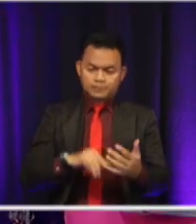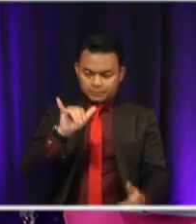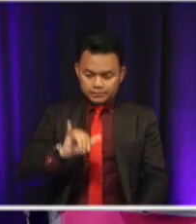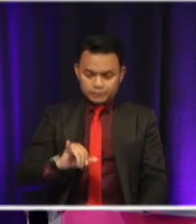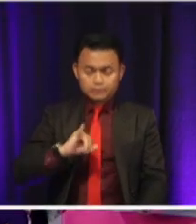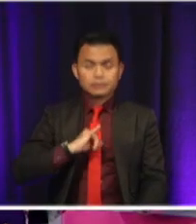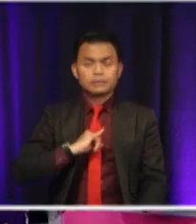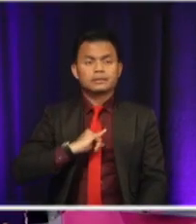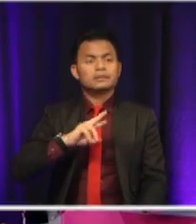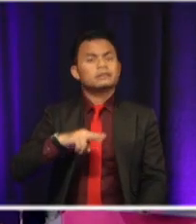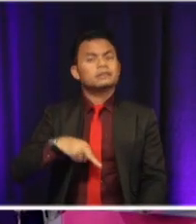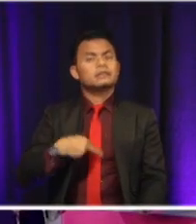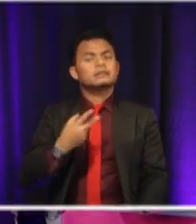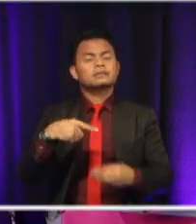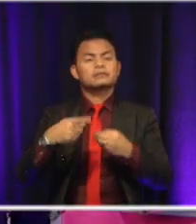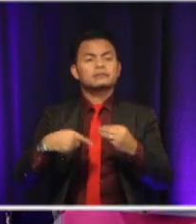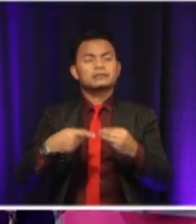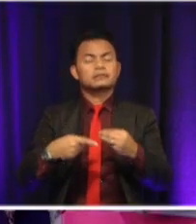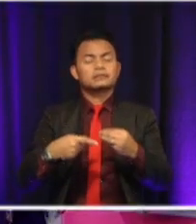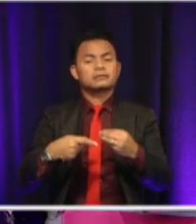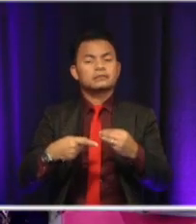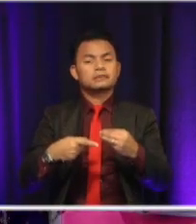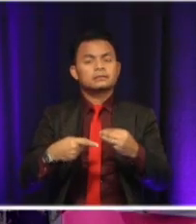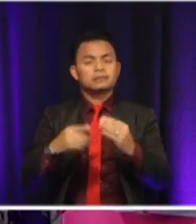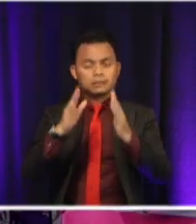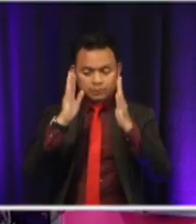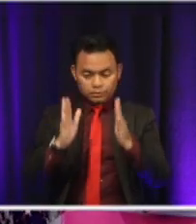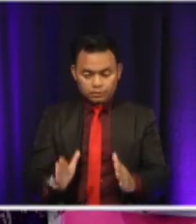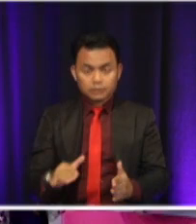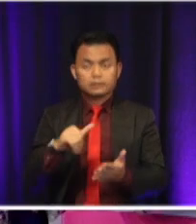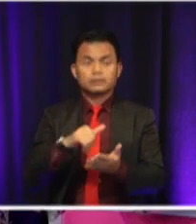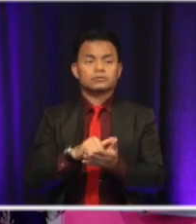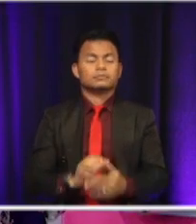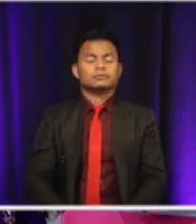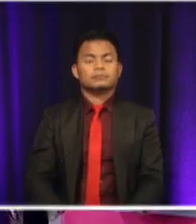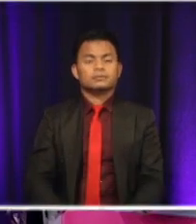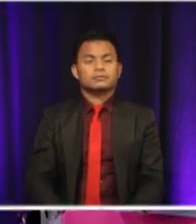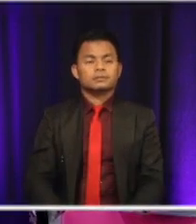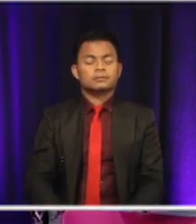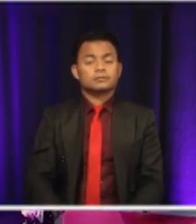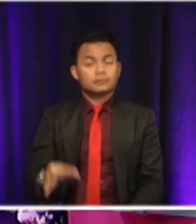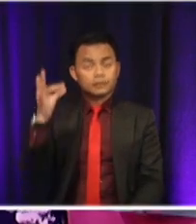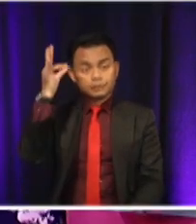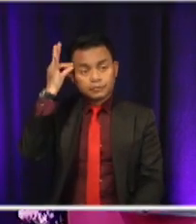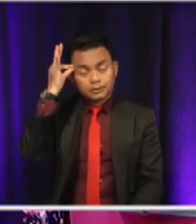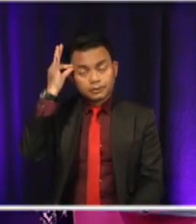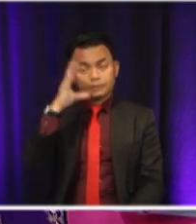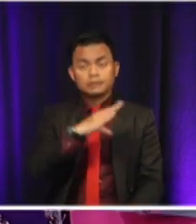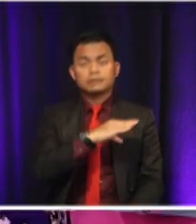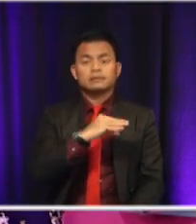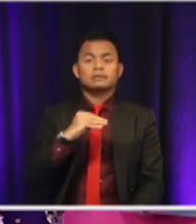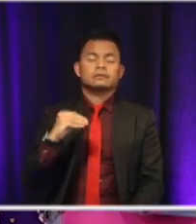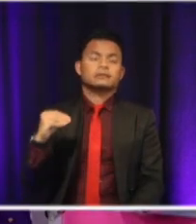I think about that event? Think about it in either a positive manner or